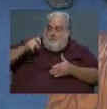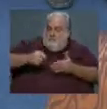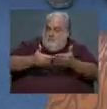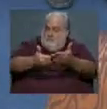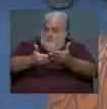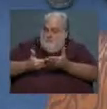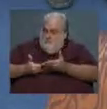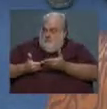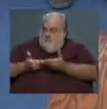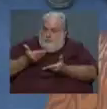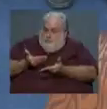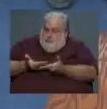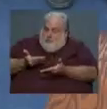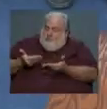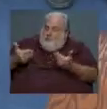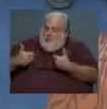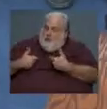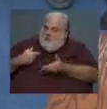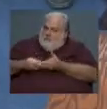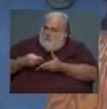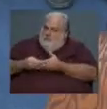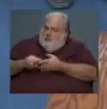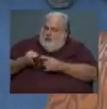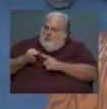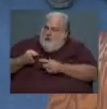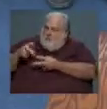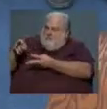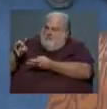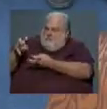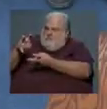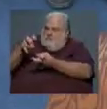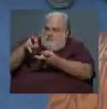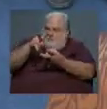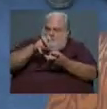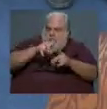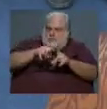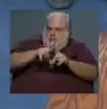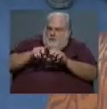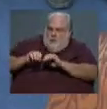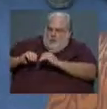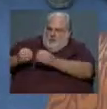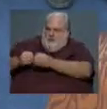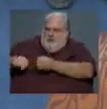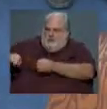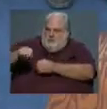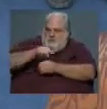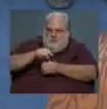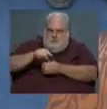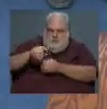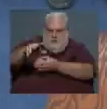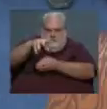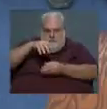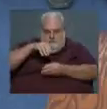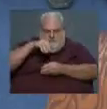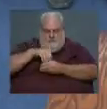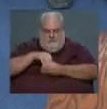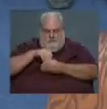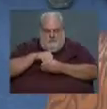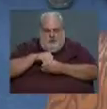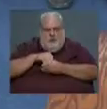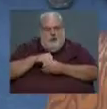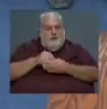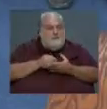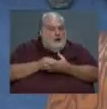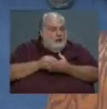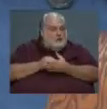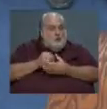partnership with other organizations. And so that had to be documented. So it could be financial, it could be in kind. There